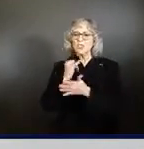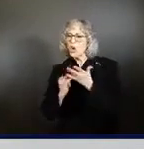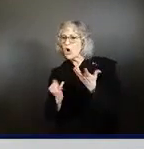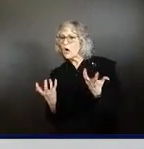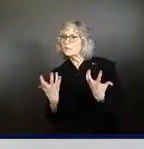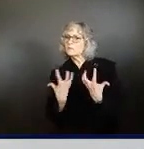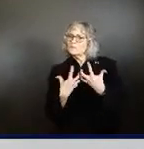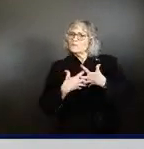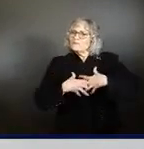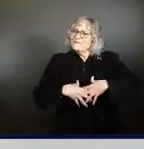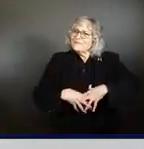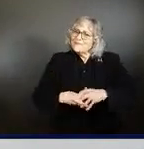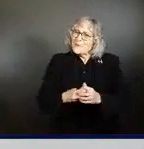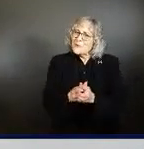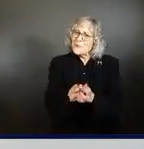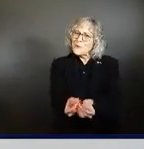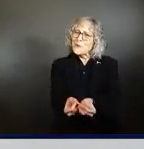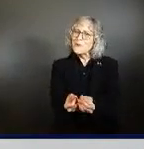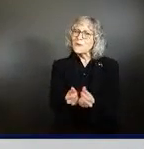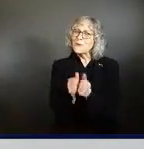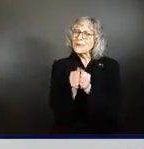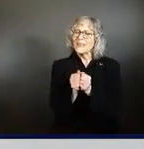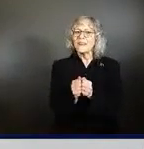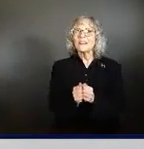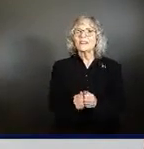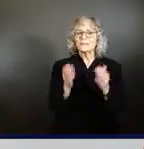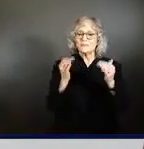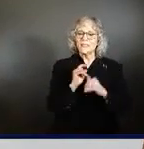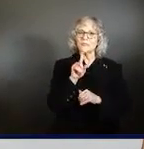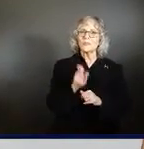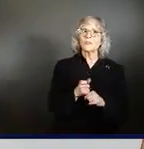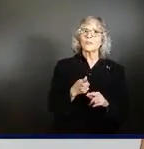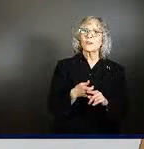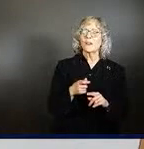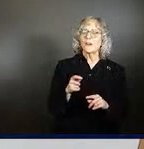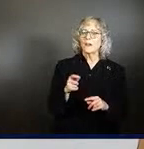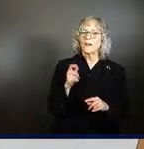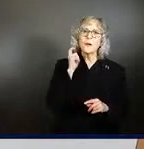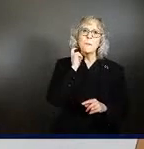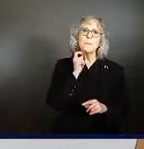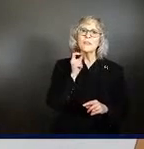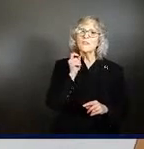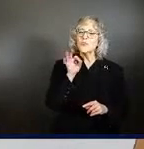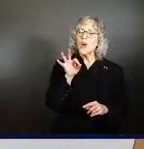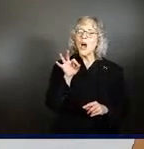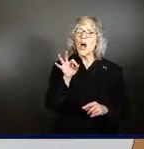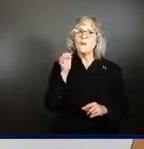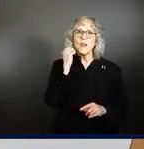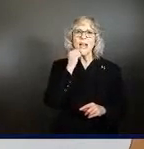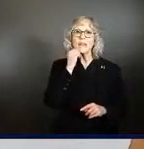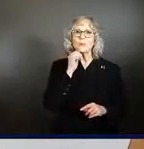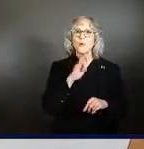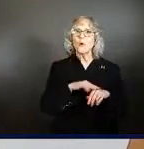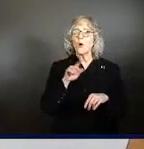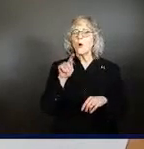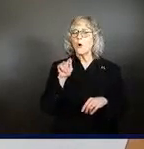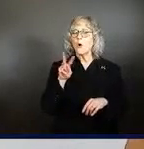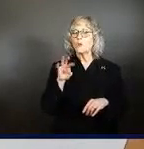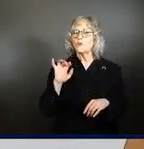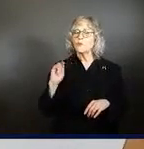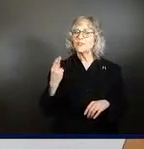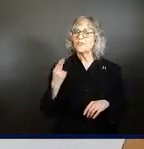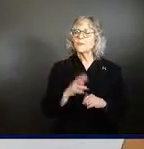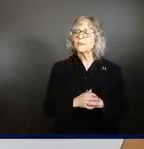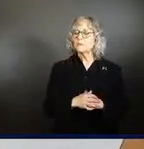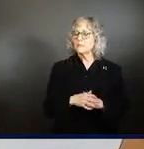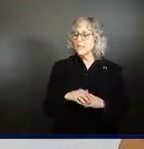together. So we have our next question from Minister of Casual on Twitch, who asks, is there